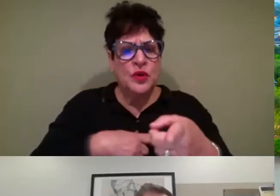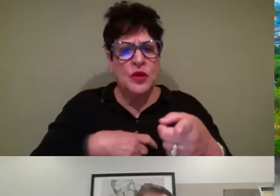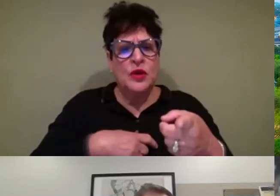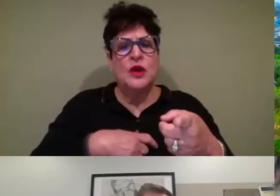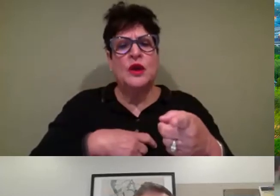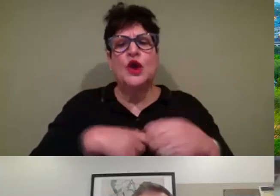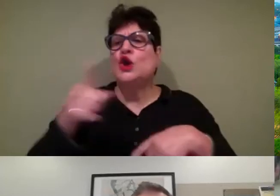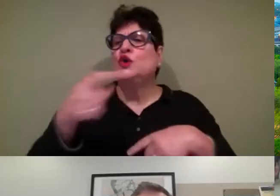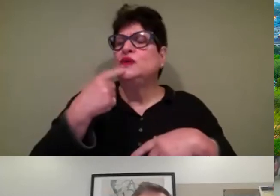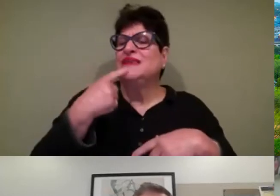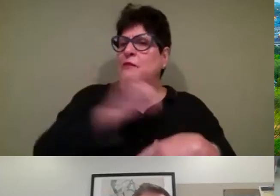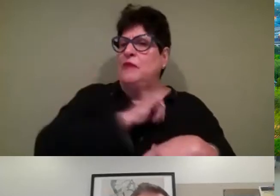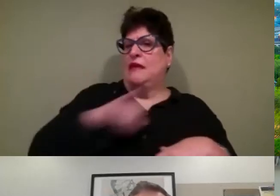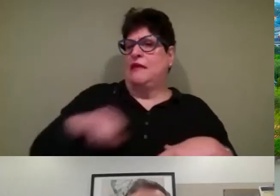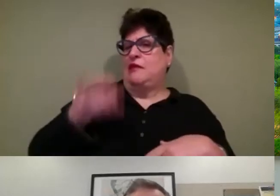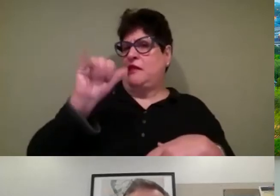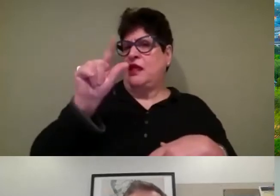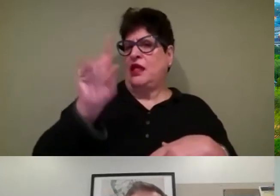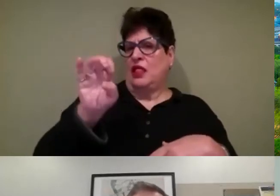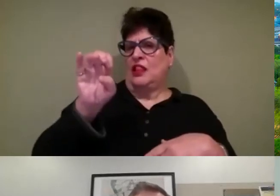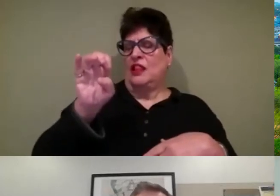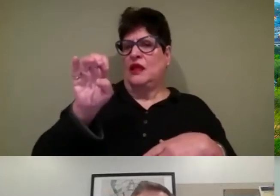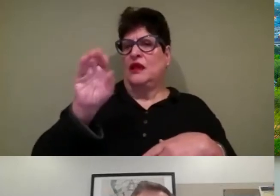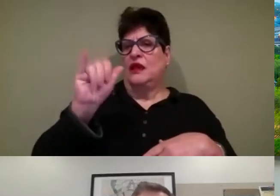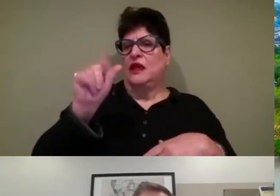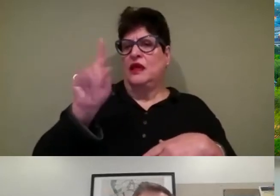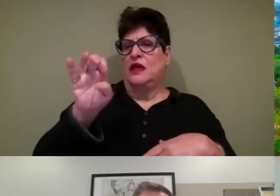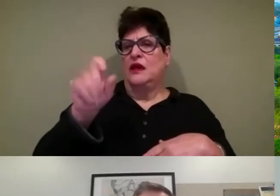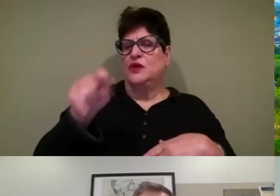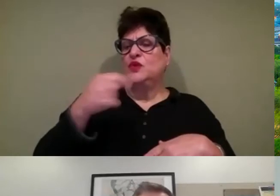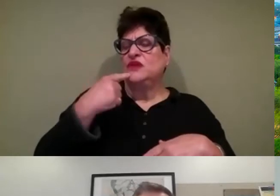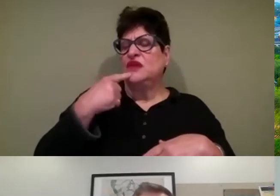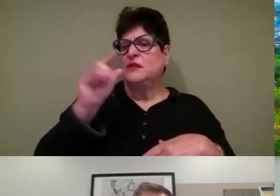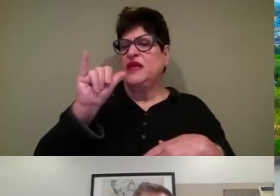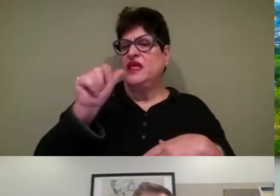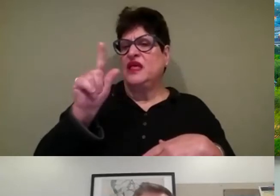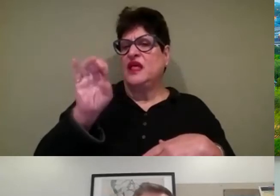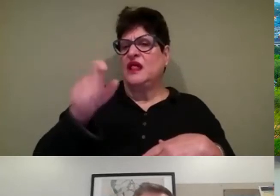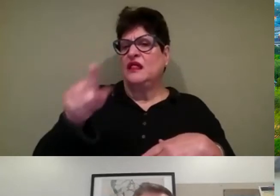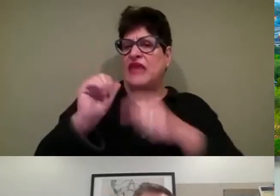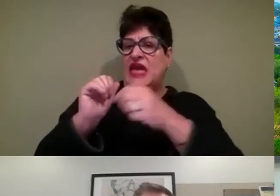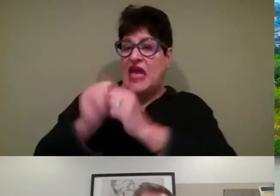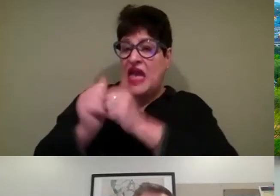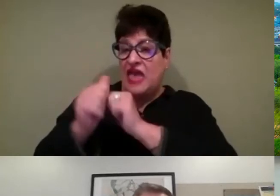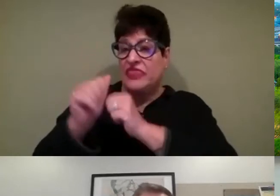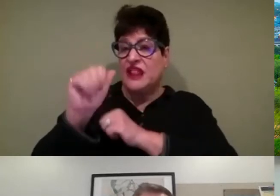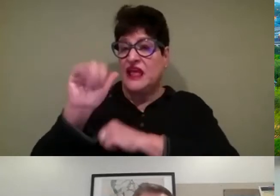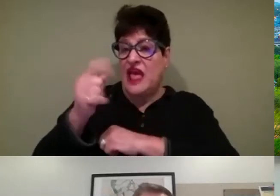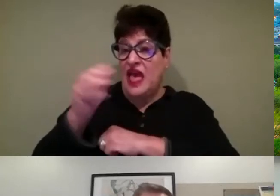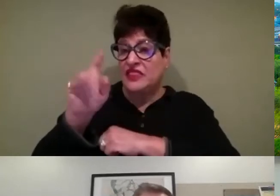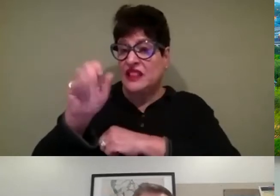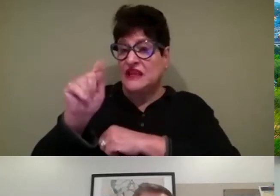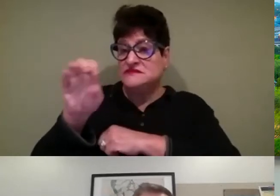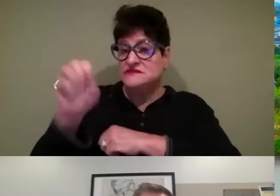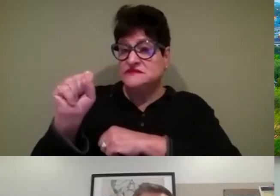When you spoke about Yale, is the only report you're speaking about is this the athletes, the 6 students? That's